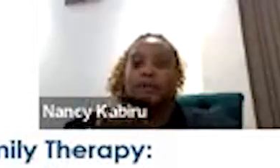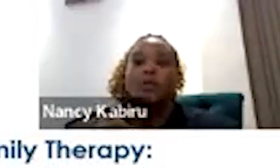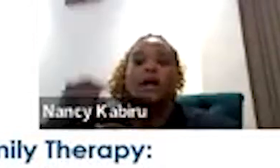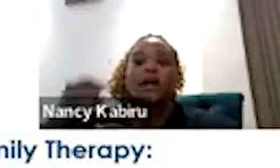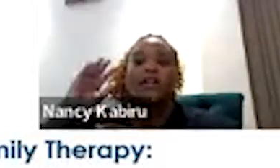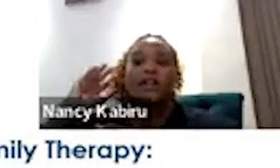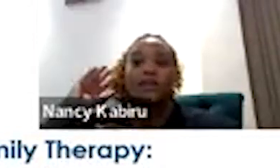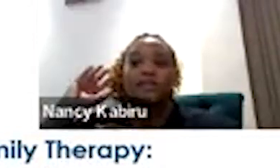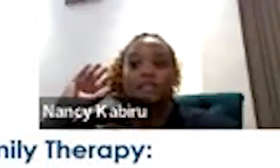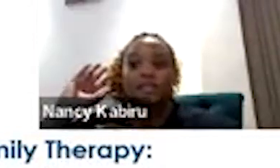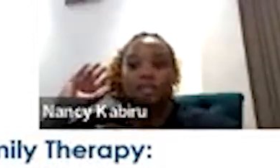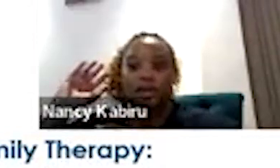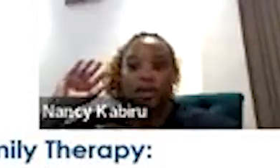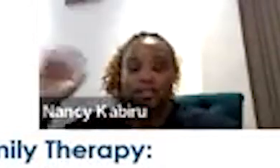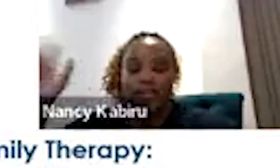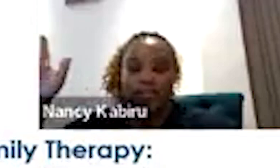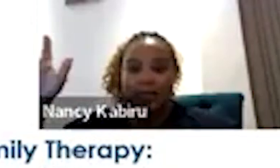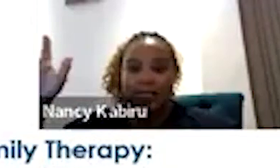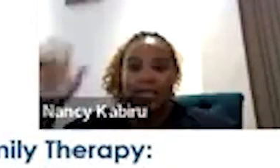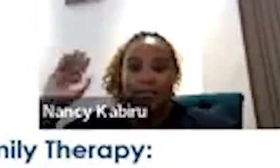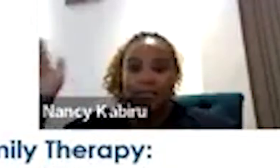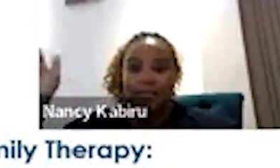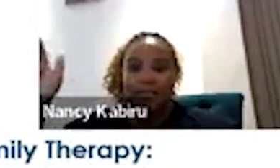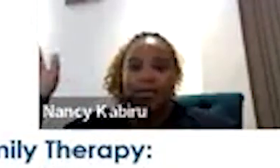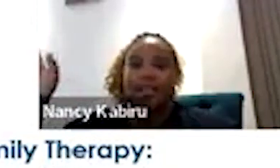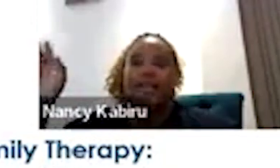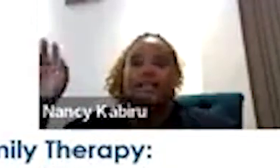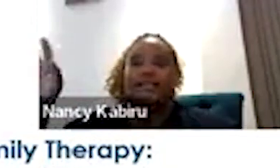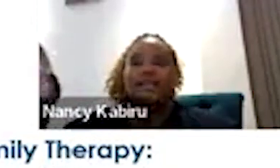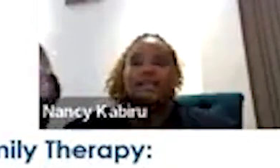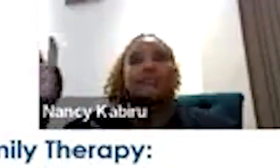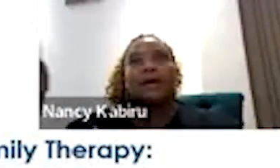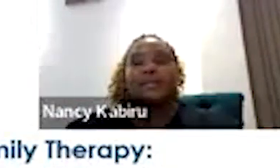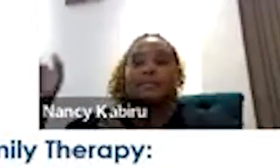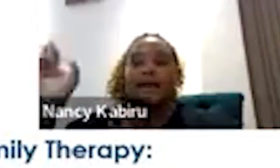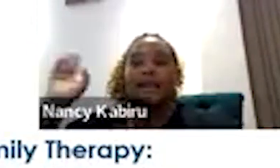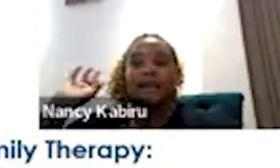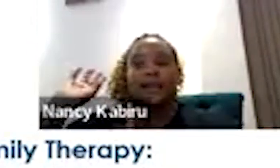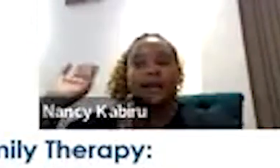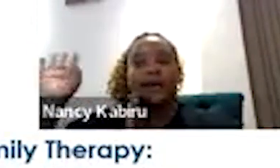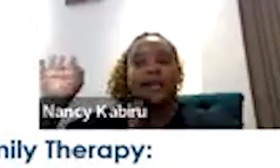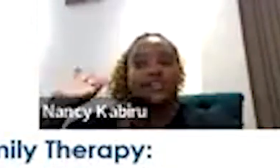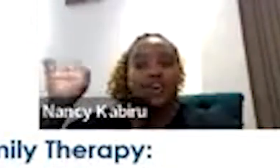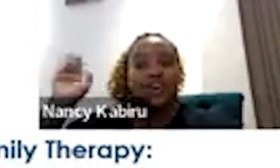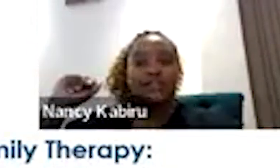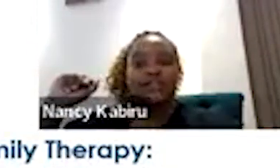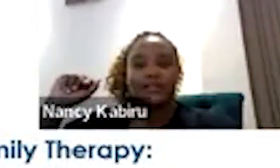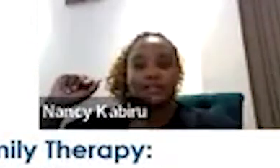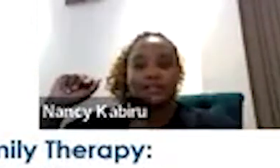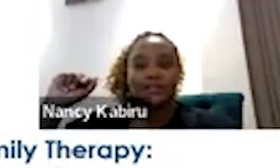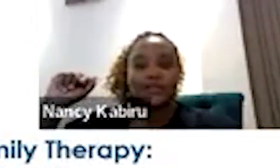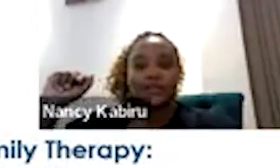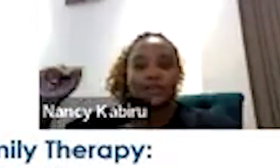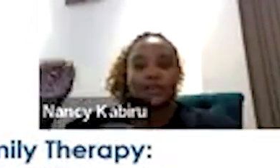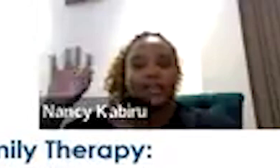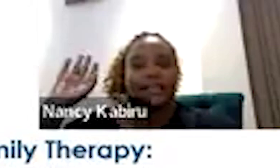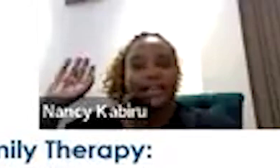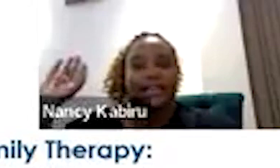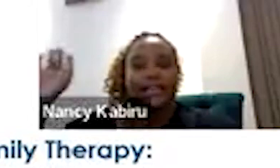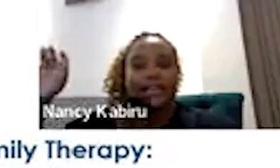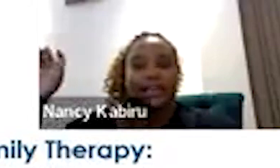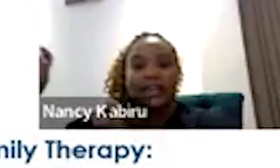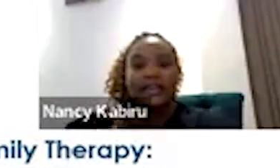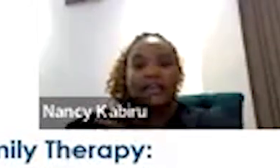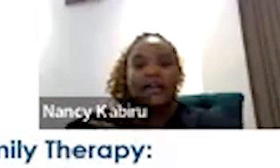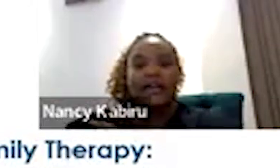8 a.m., work all the way till 10 p.m., then decide to pass by the joint,